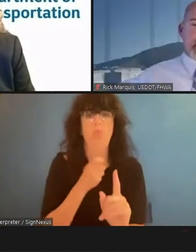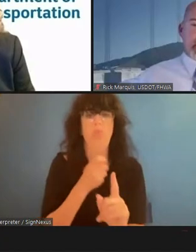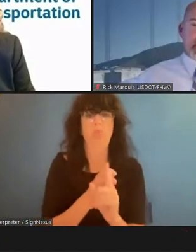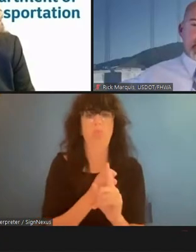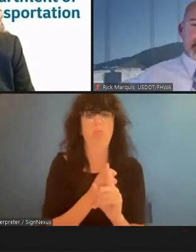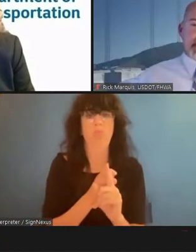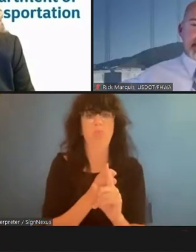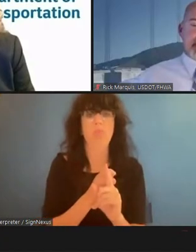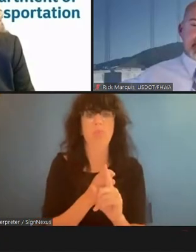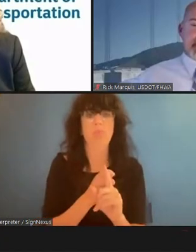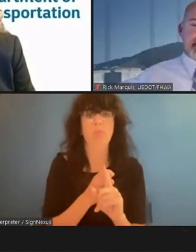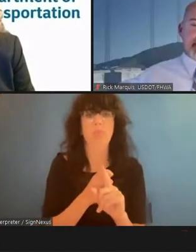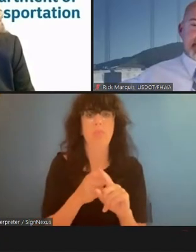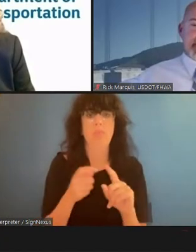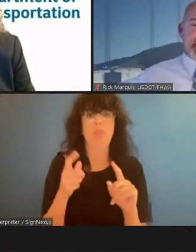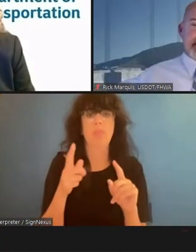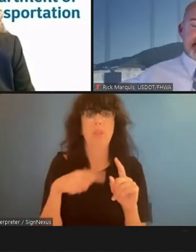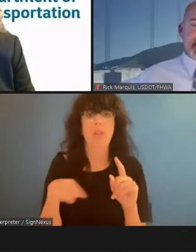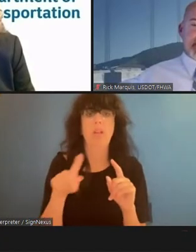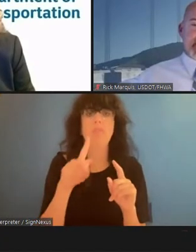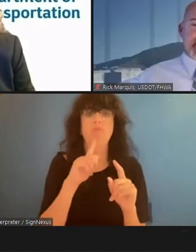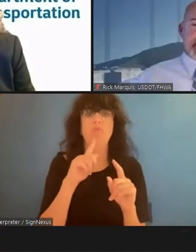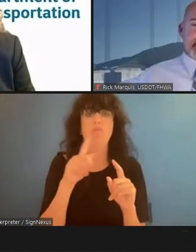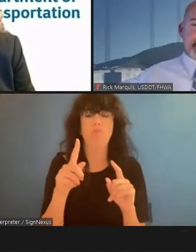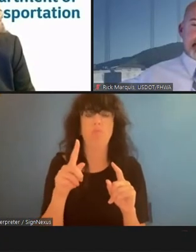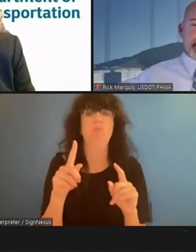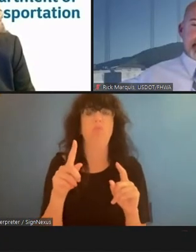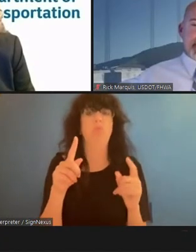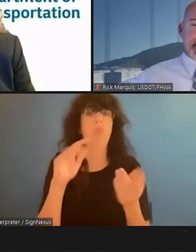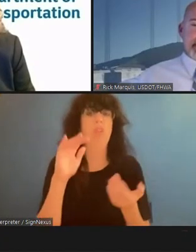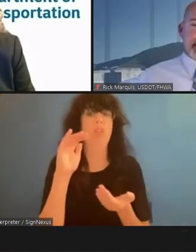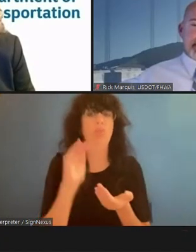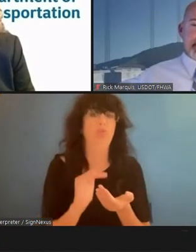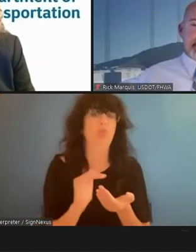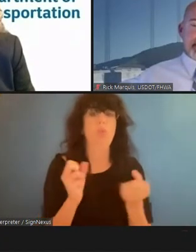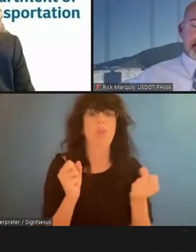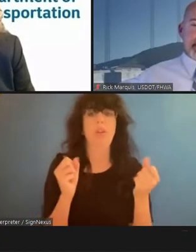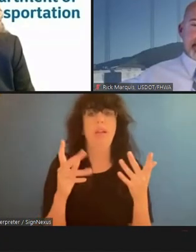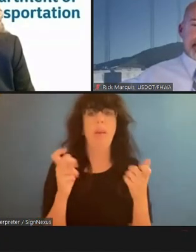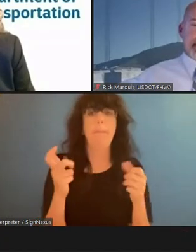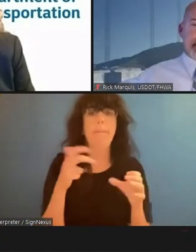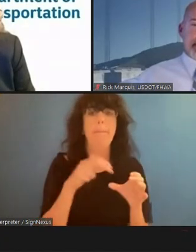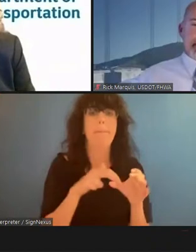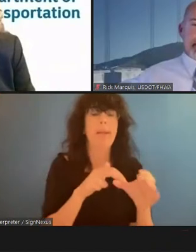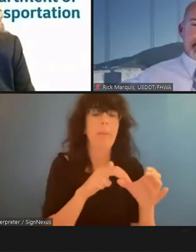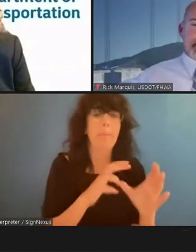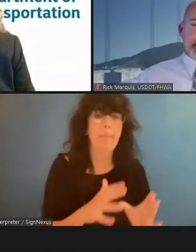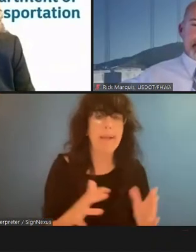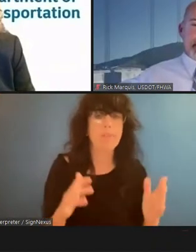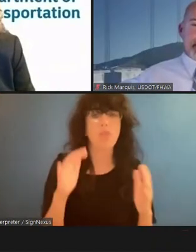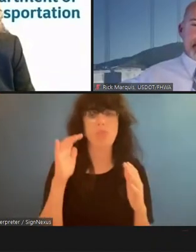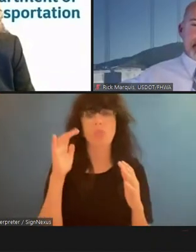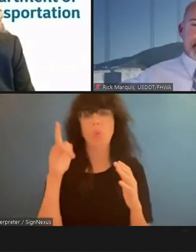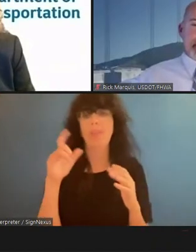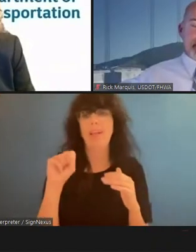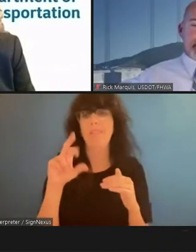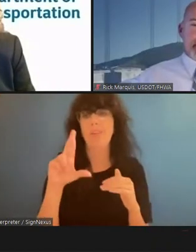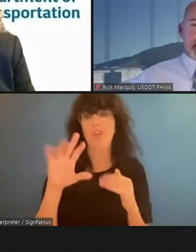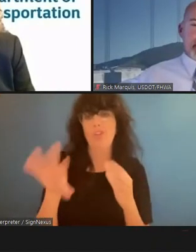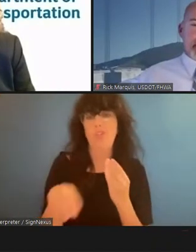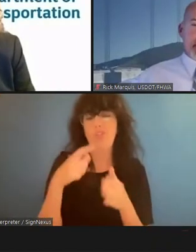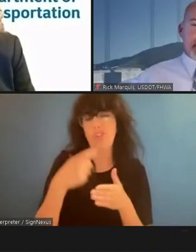decreasing this vital service and or reducing the number of passengers who will have a surcharge added to their